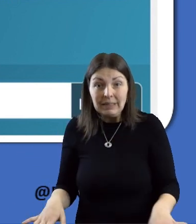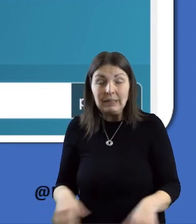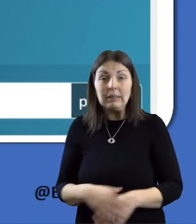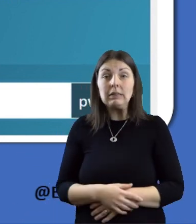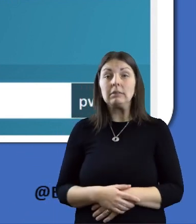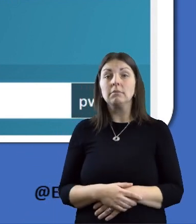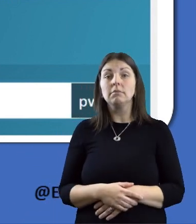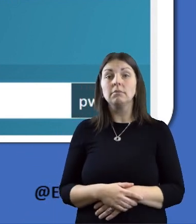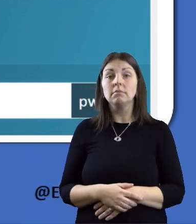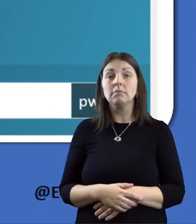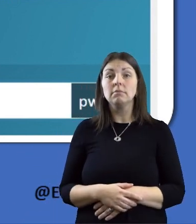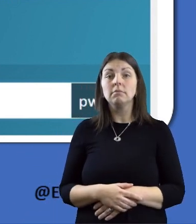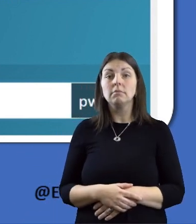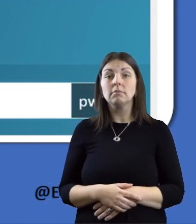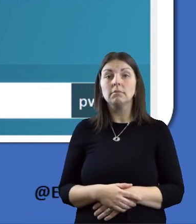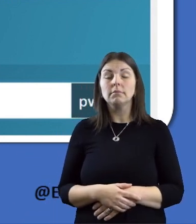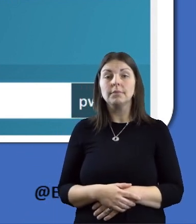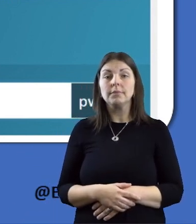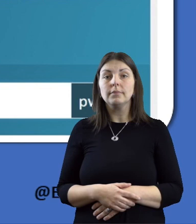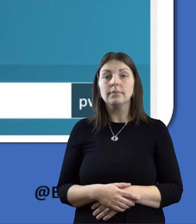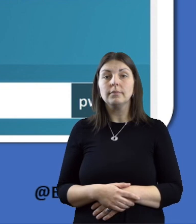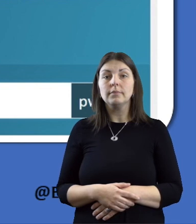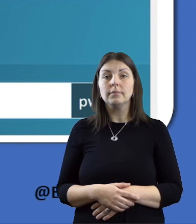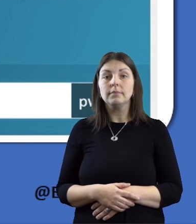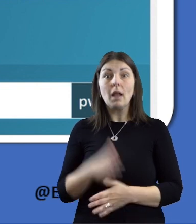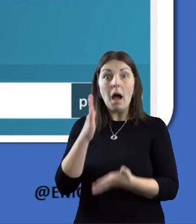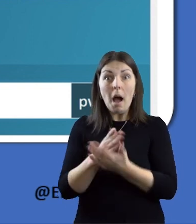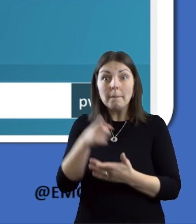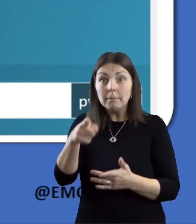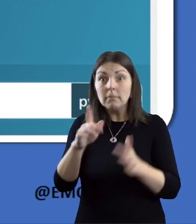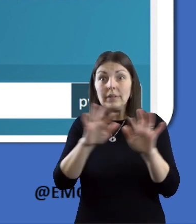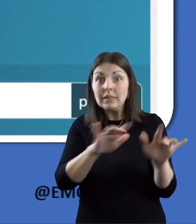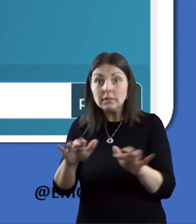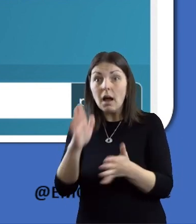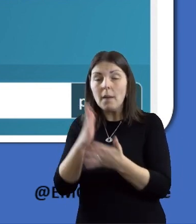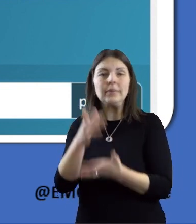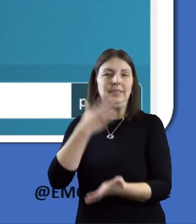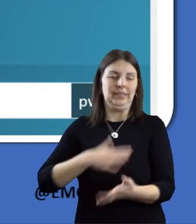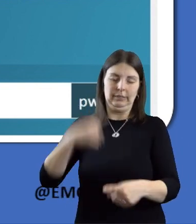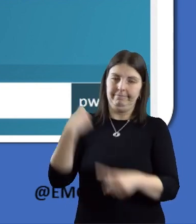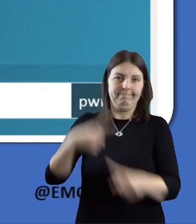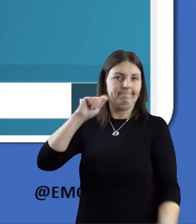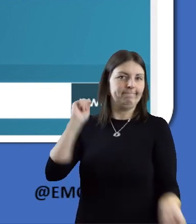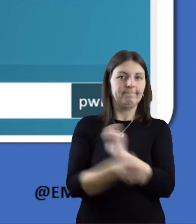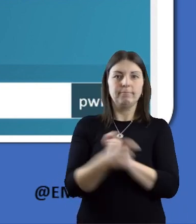compromised. If you have been compromised, you should change all of the passwords relating to that account